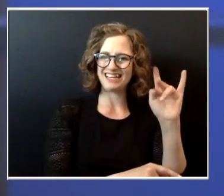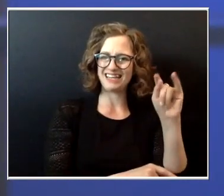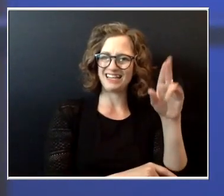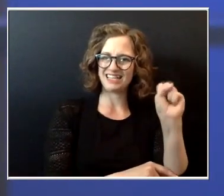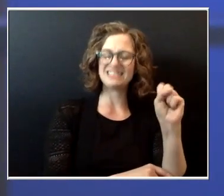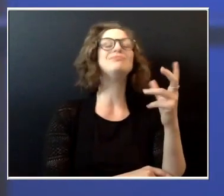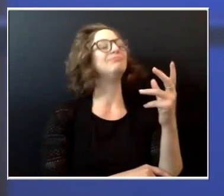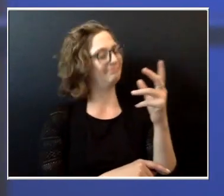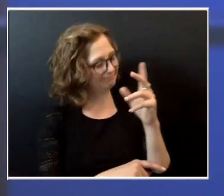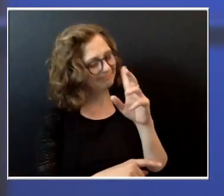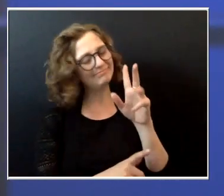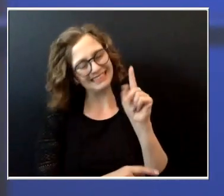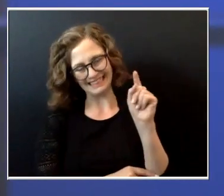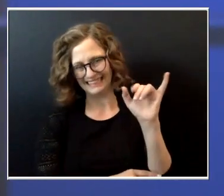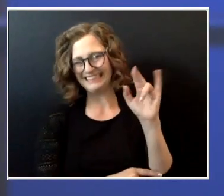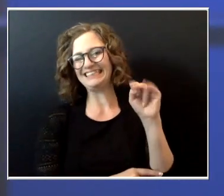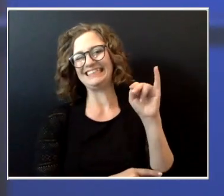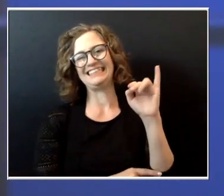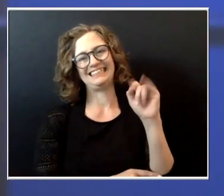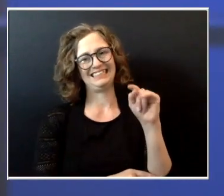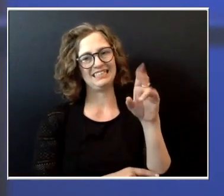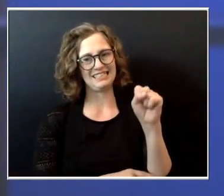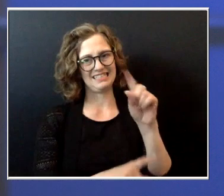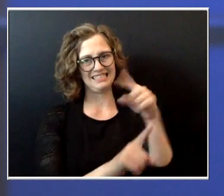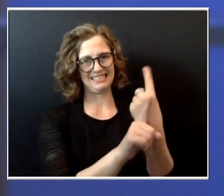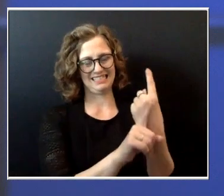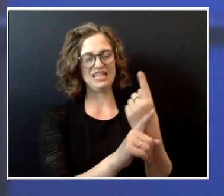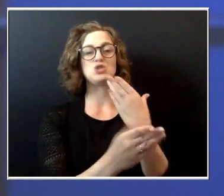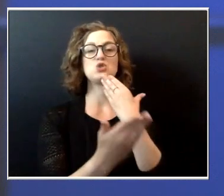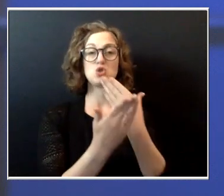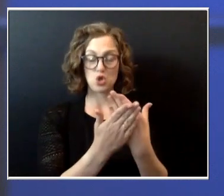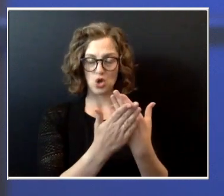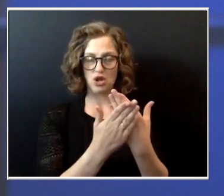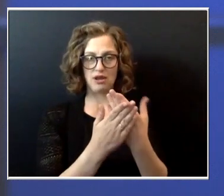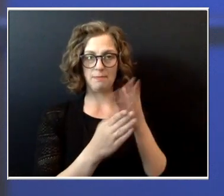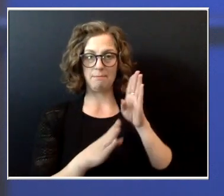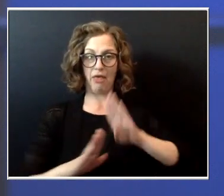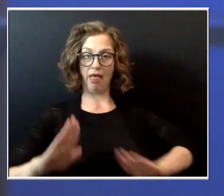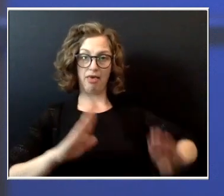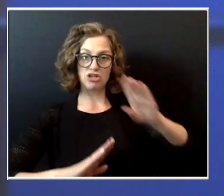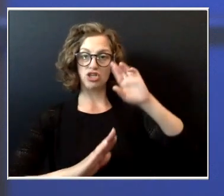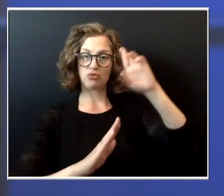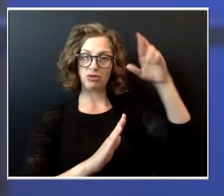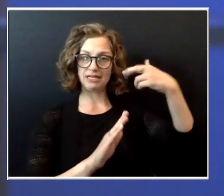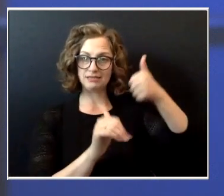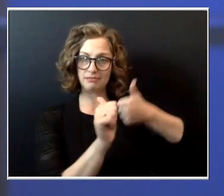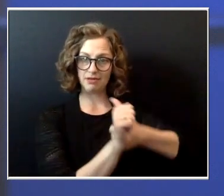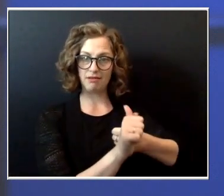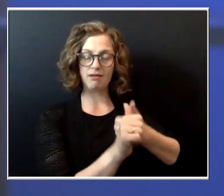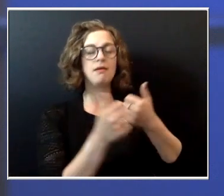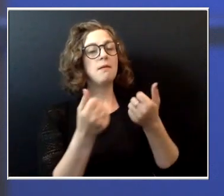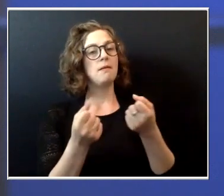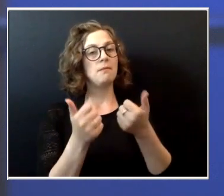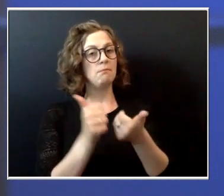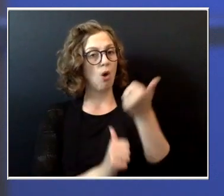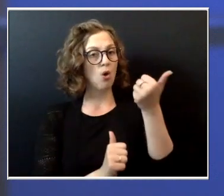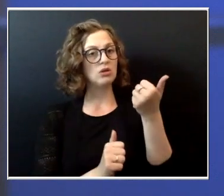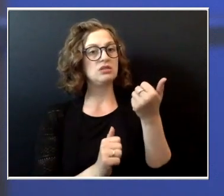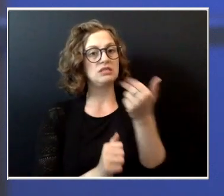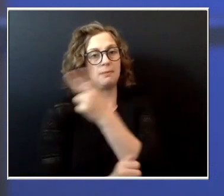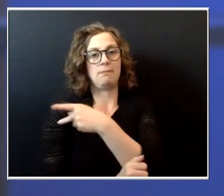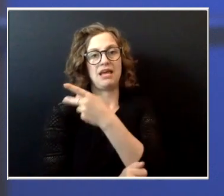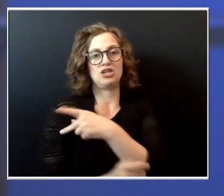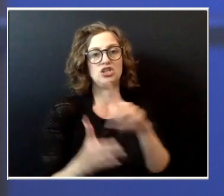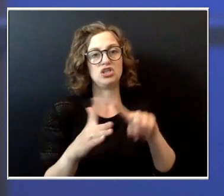biologic basis for this. And lots of tinnitus patients start out with a little bit of hearing loss, and then have, for example, a painful procedure like a